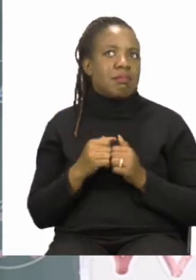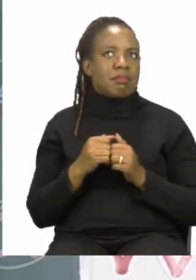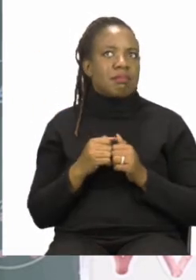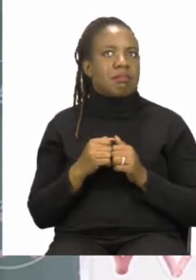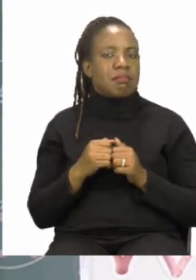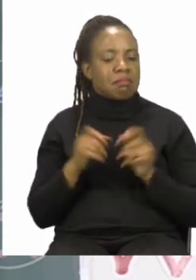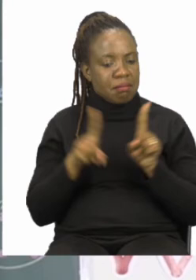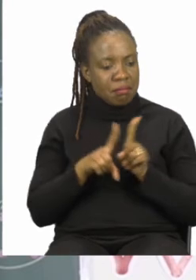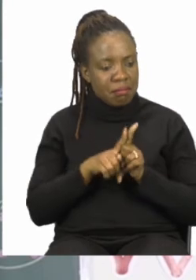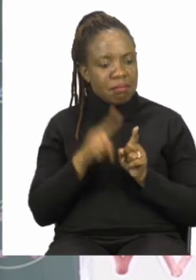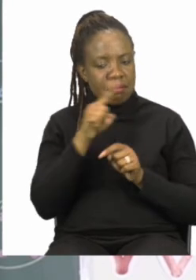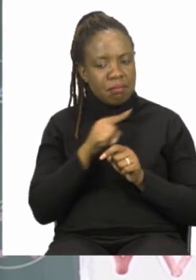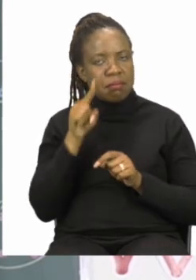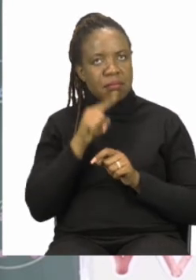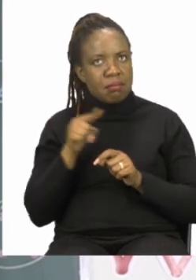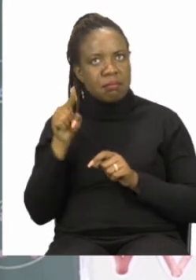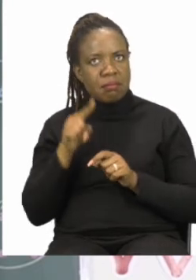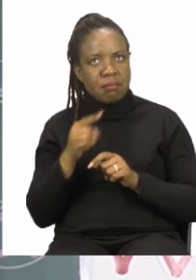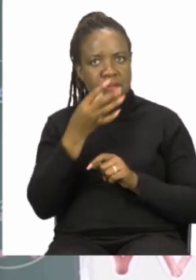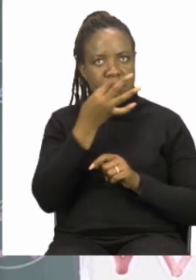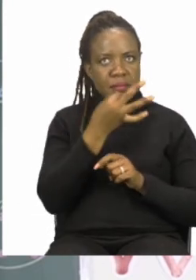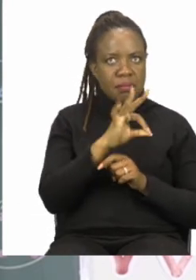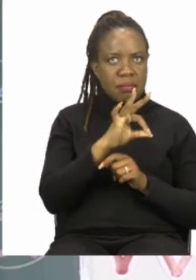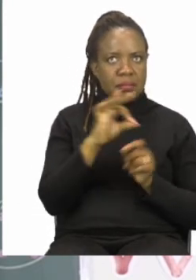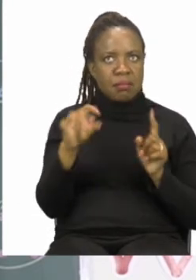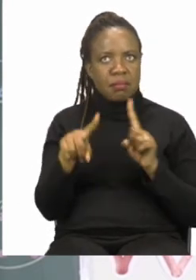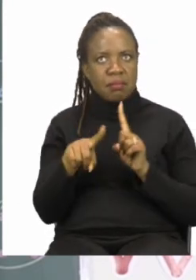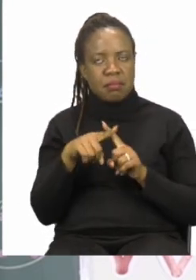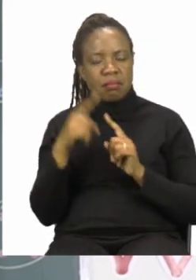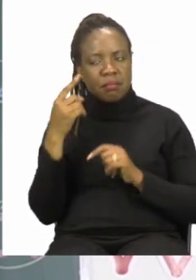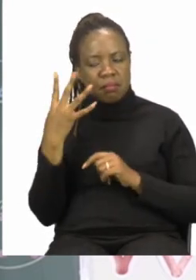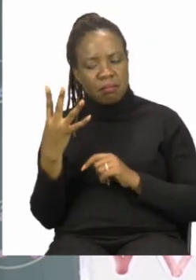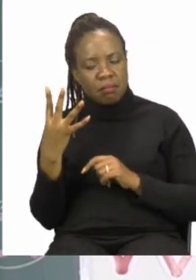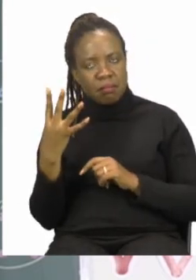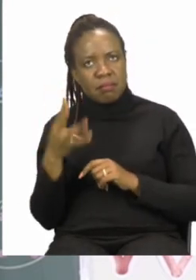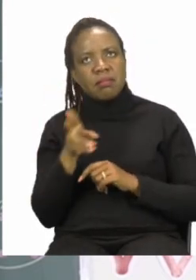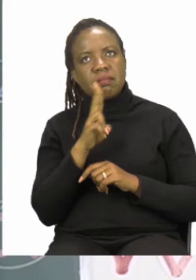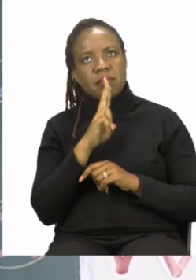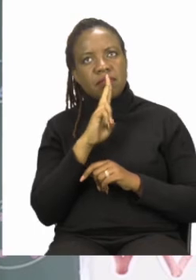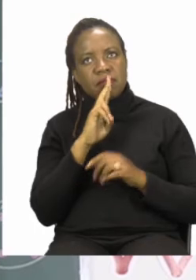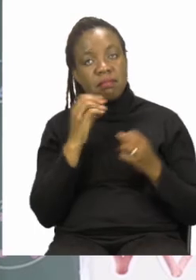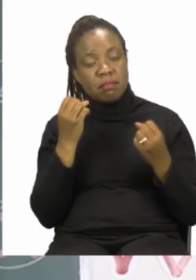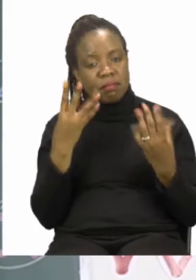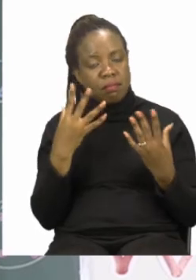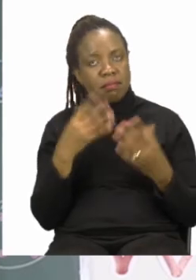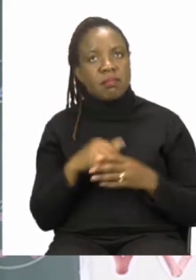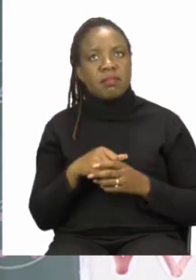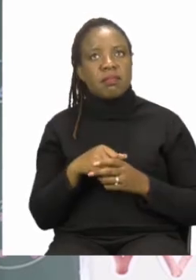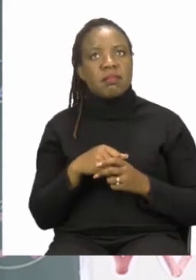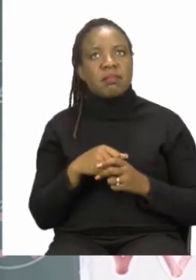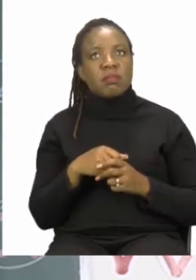sets. Now here it says 9 times 4 equals dash.